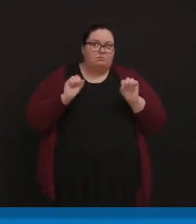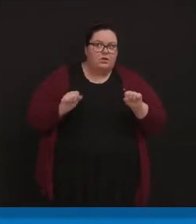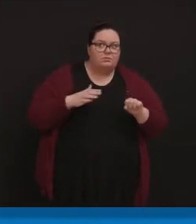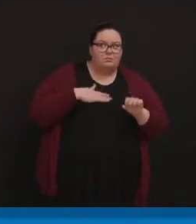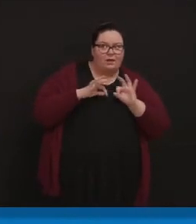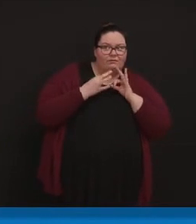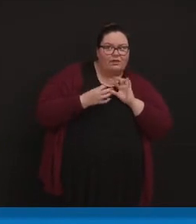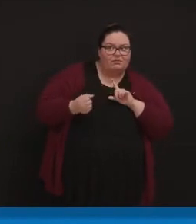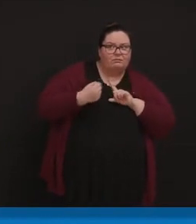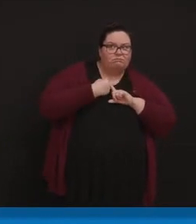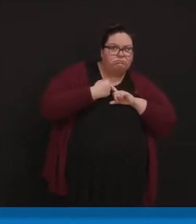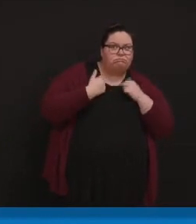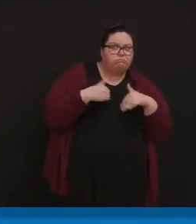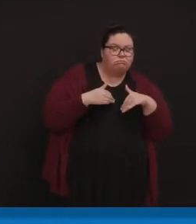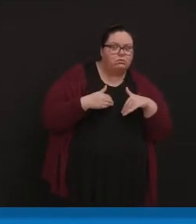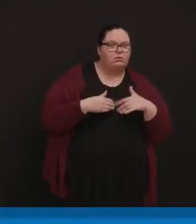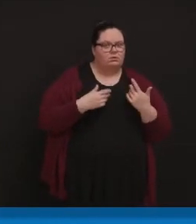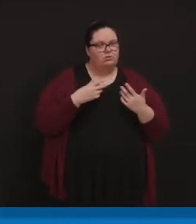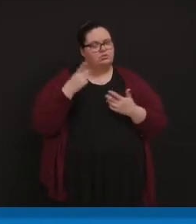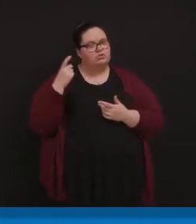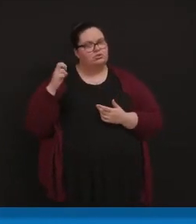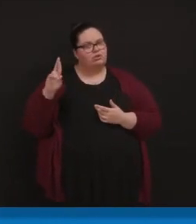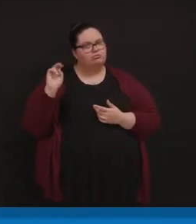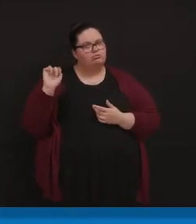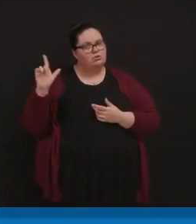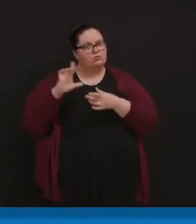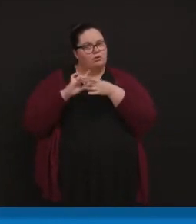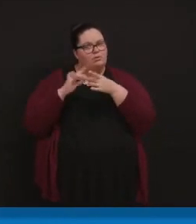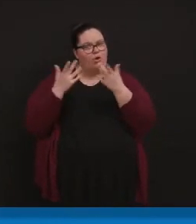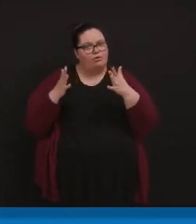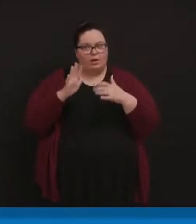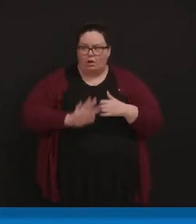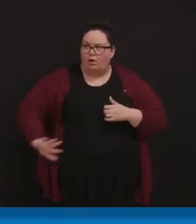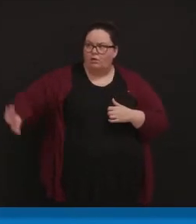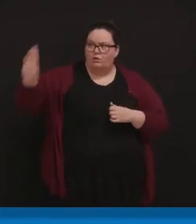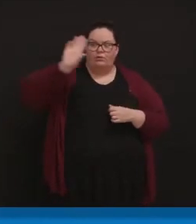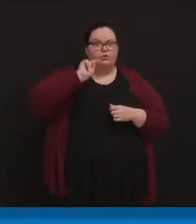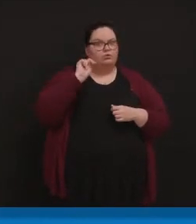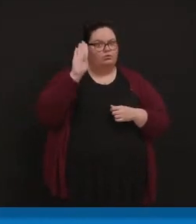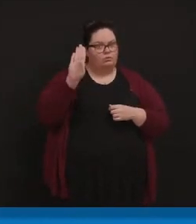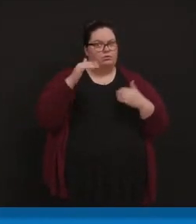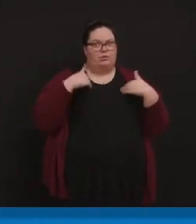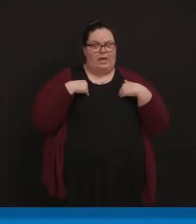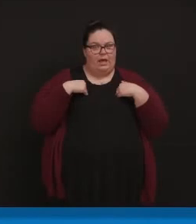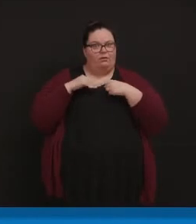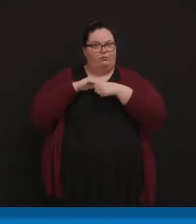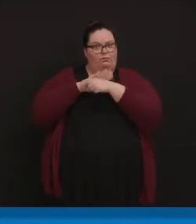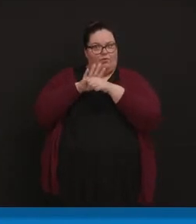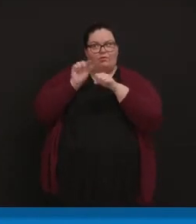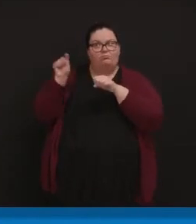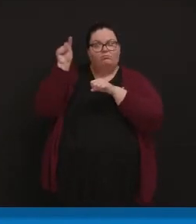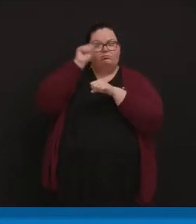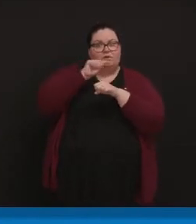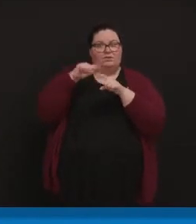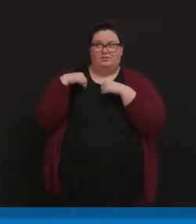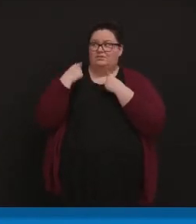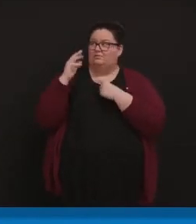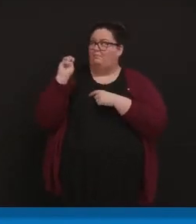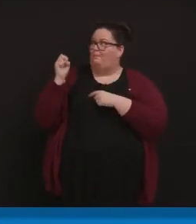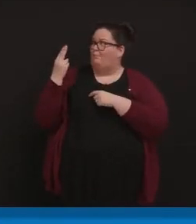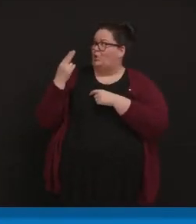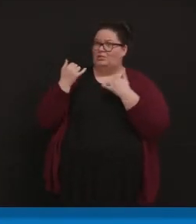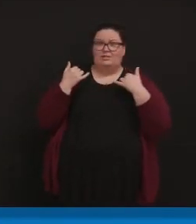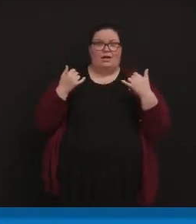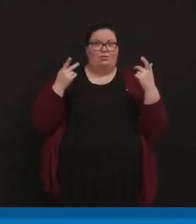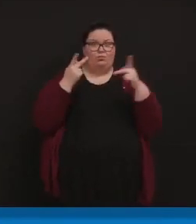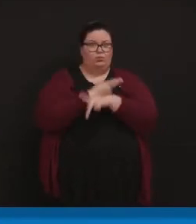when, as Dr. Russell has pointed out, we have cases across the province and we are facing our most difficult moment since March, and I would